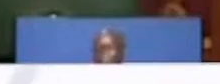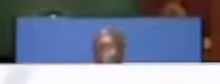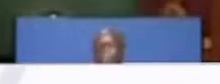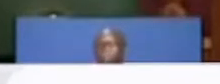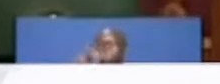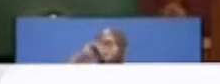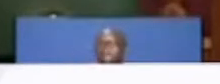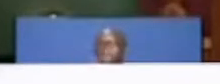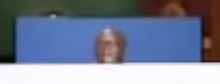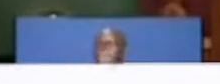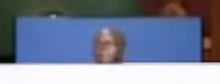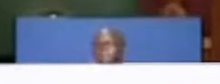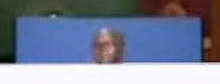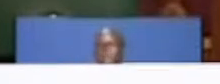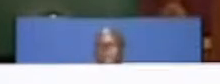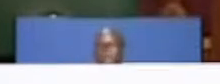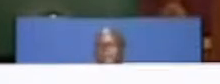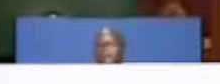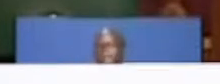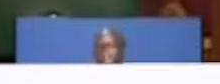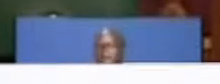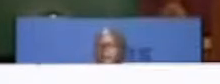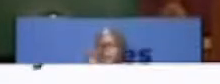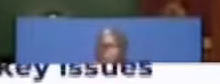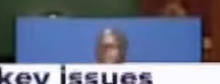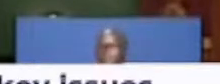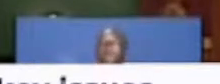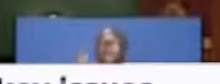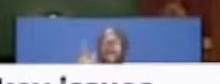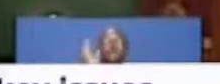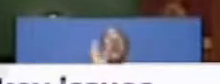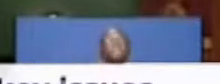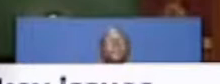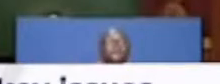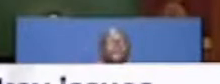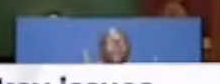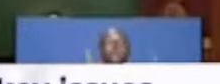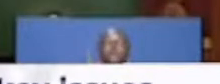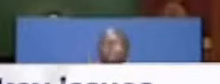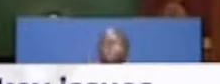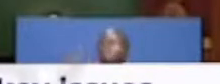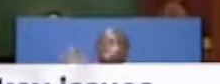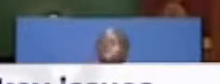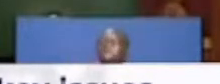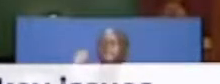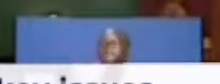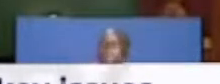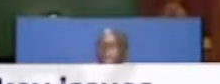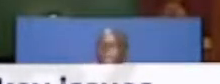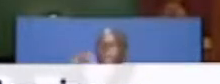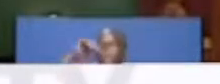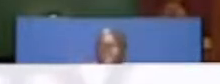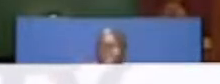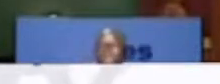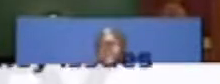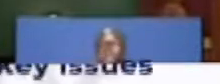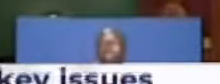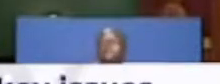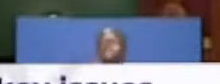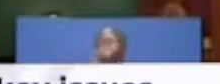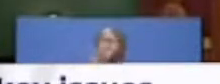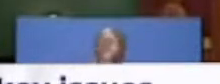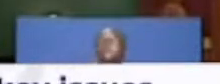the 27-kilometer Nairobi Expressway. Once completed next year, it will take 24 minutes to drive